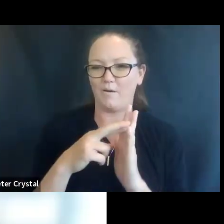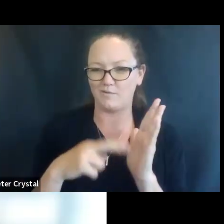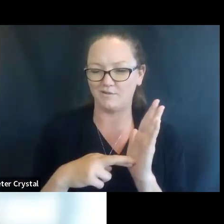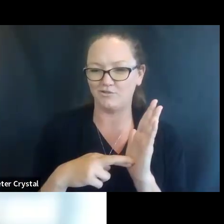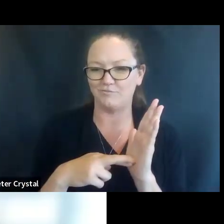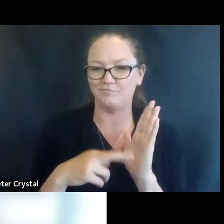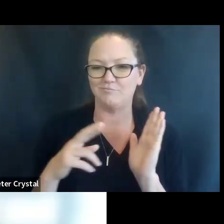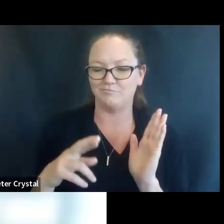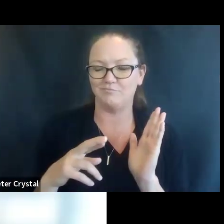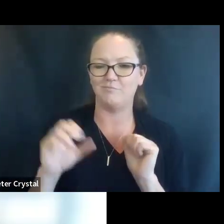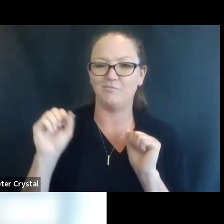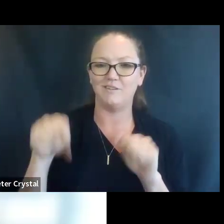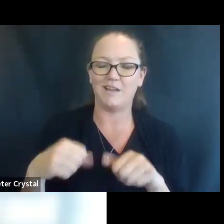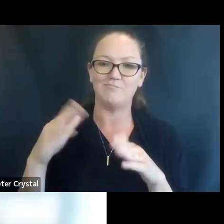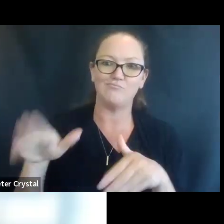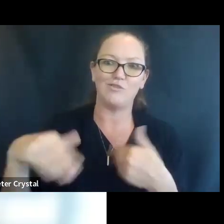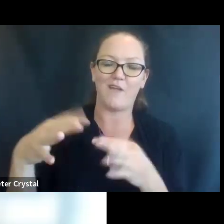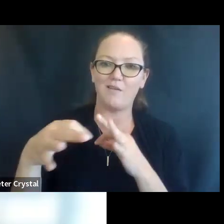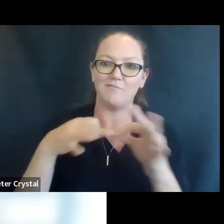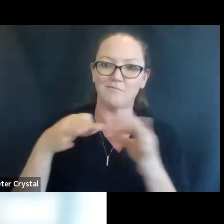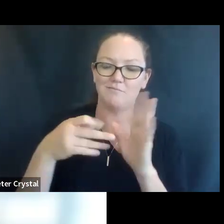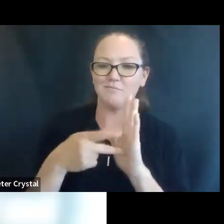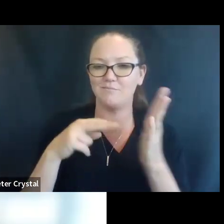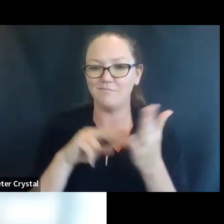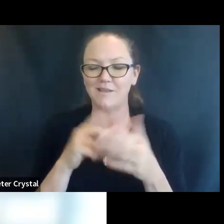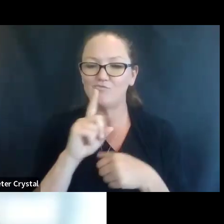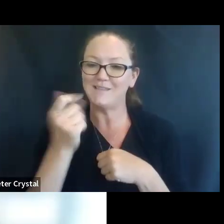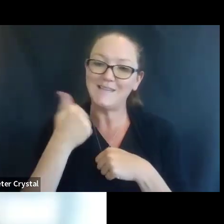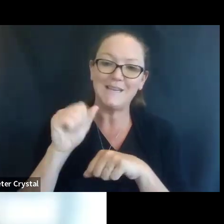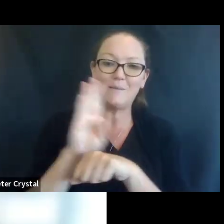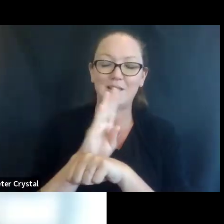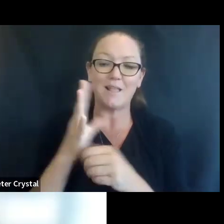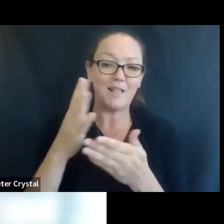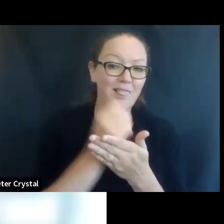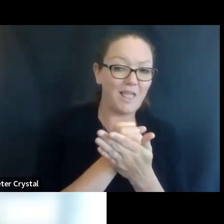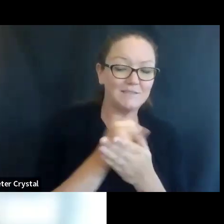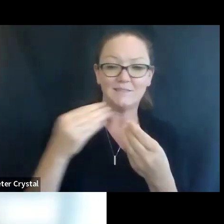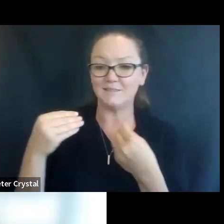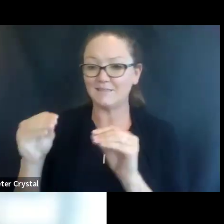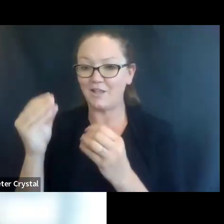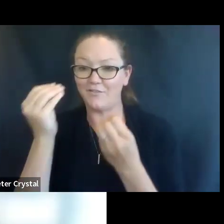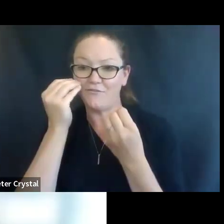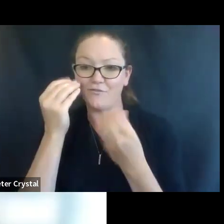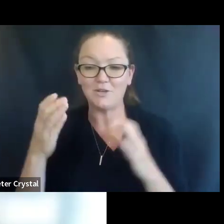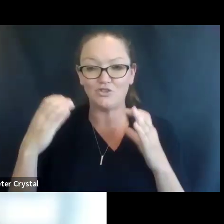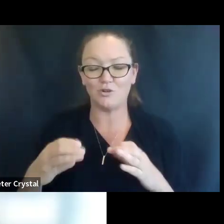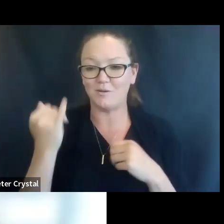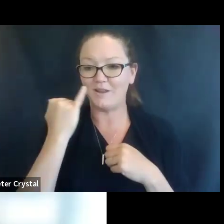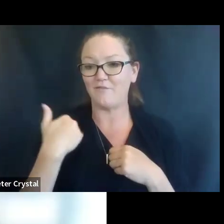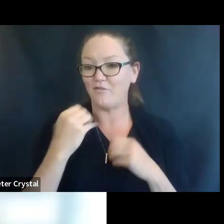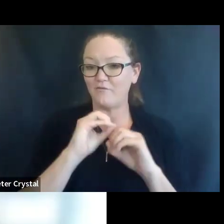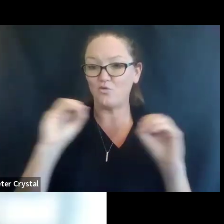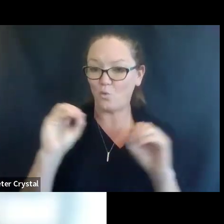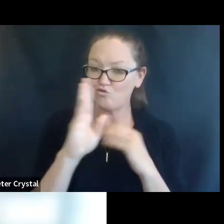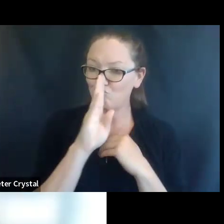the definition of what a data broker is, right? It's any business who collects and sells information from consumers with whom they don't have a direct relationship. The